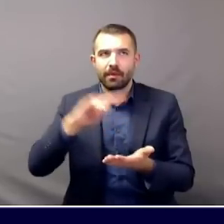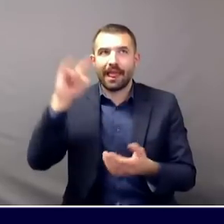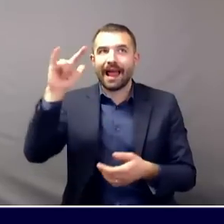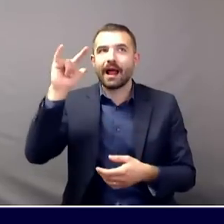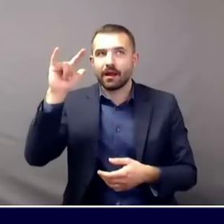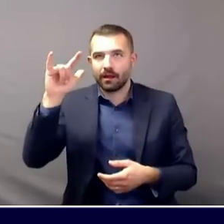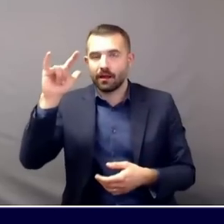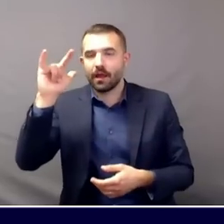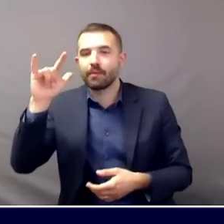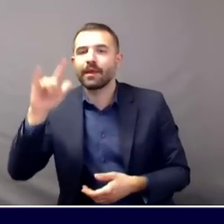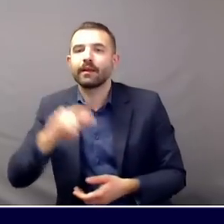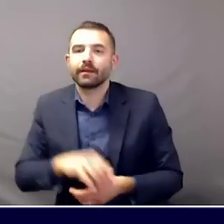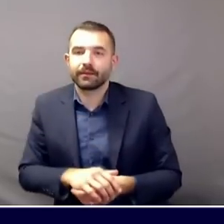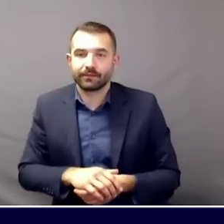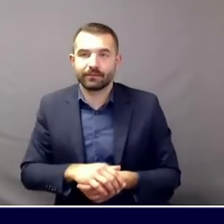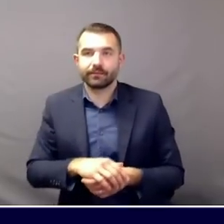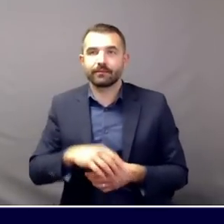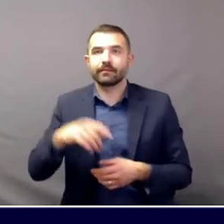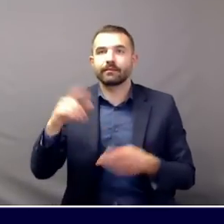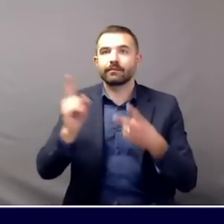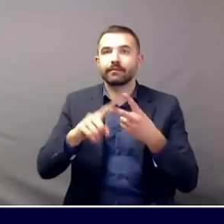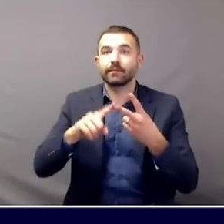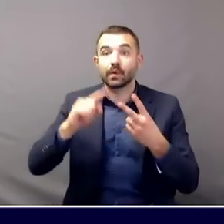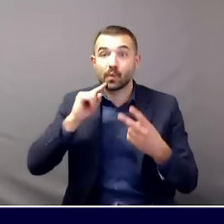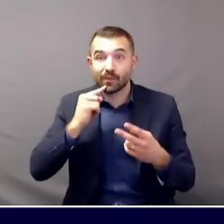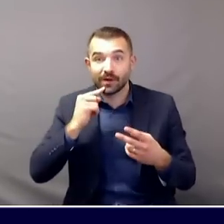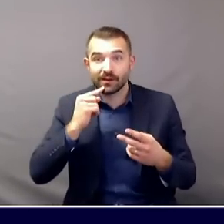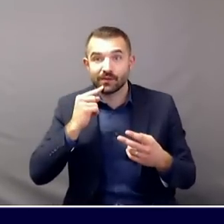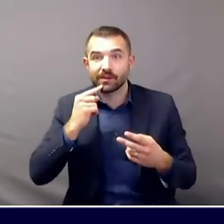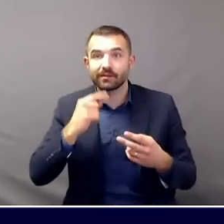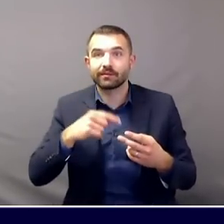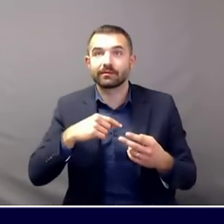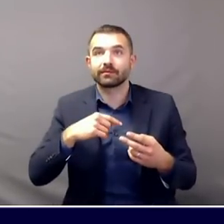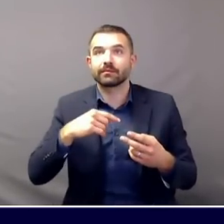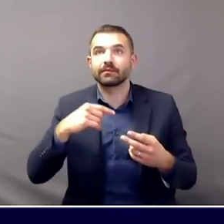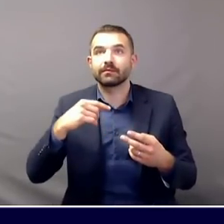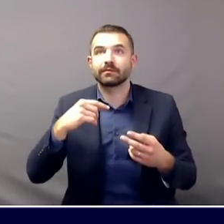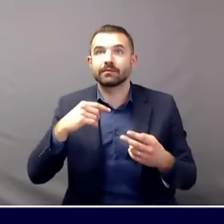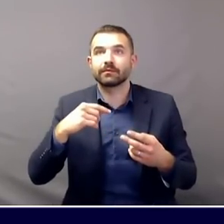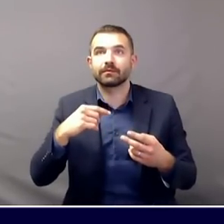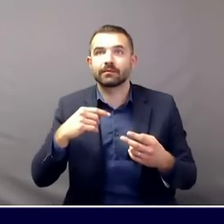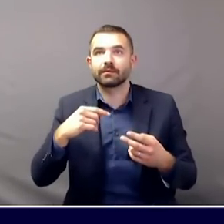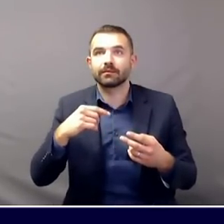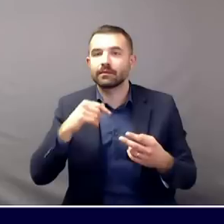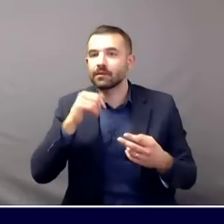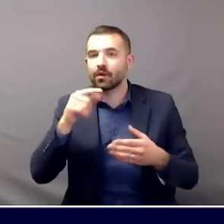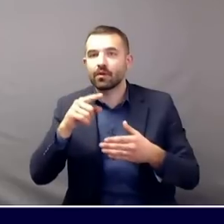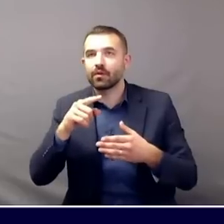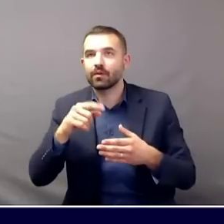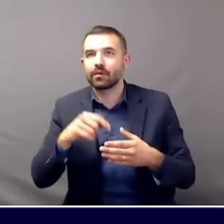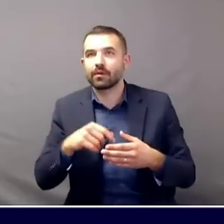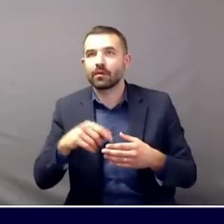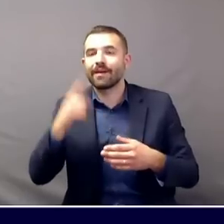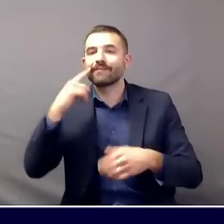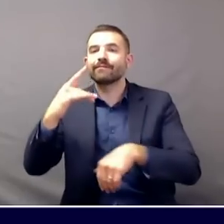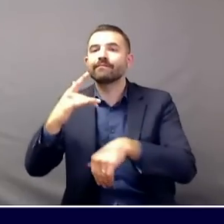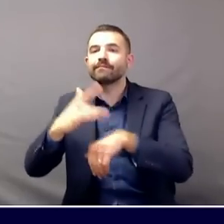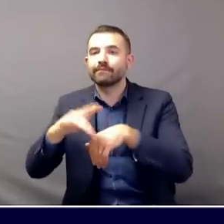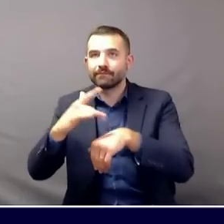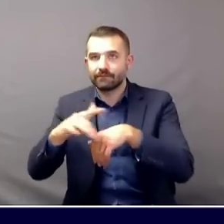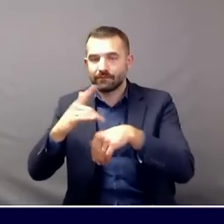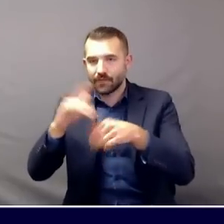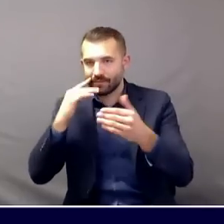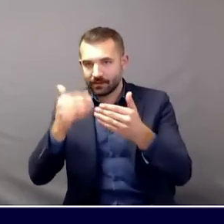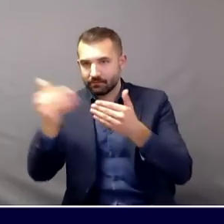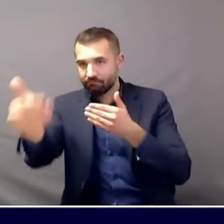they say at least 5 days at the Jetport. You can't sign up for one for 2 weeks. The next available date is 11/28.